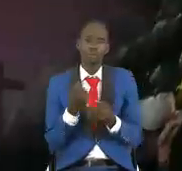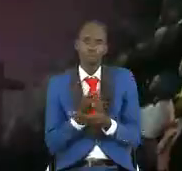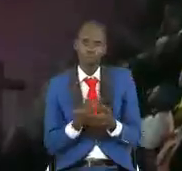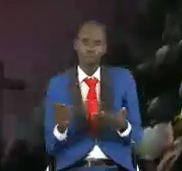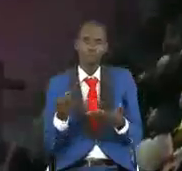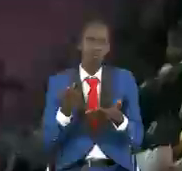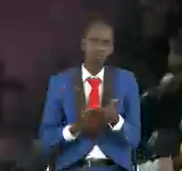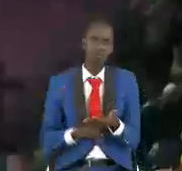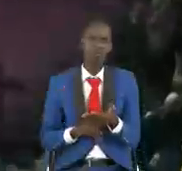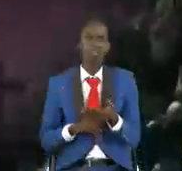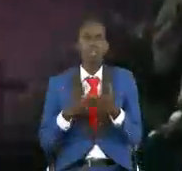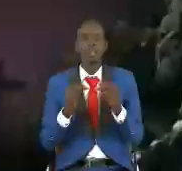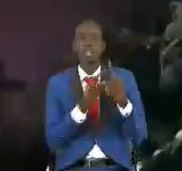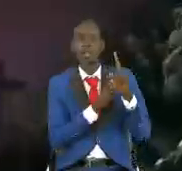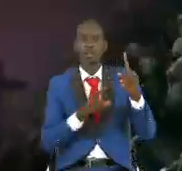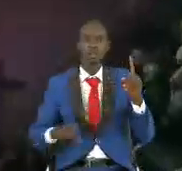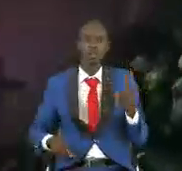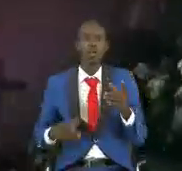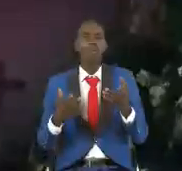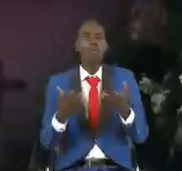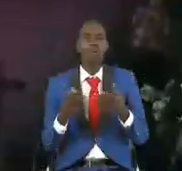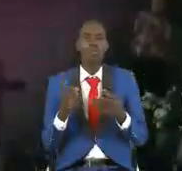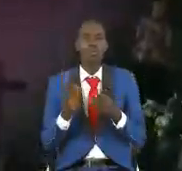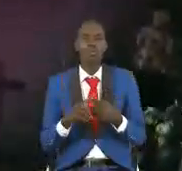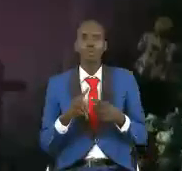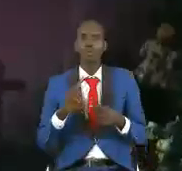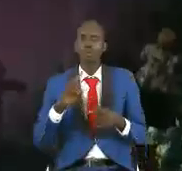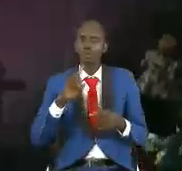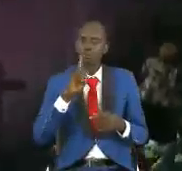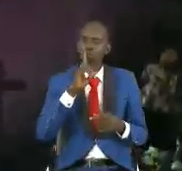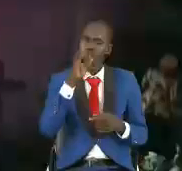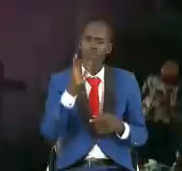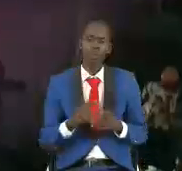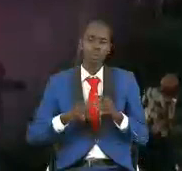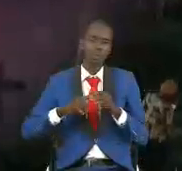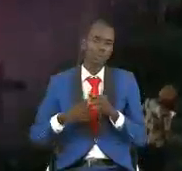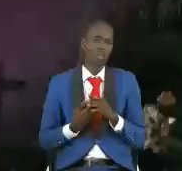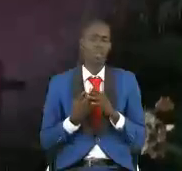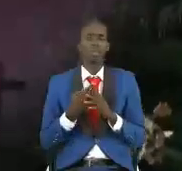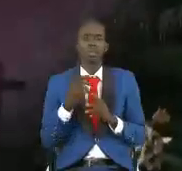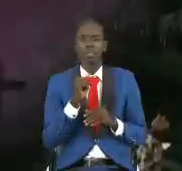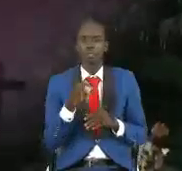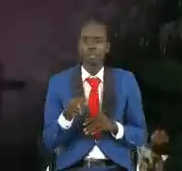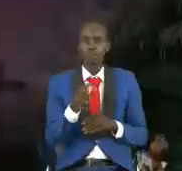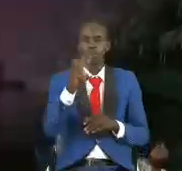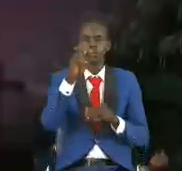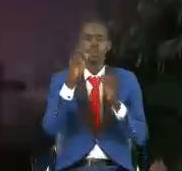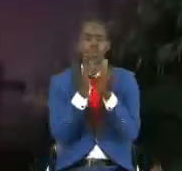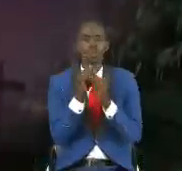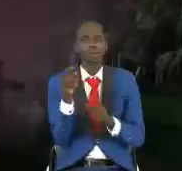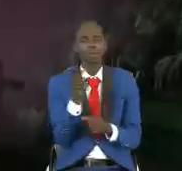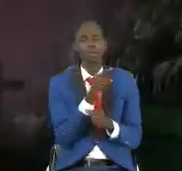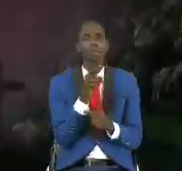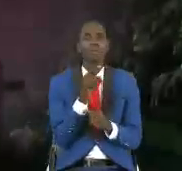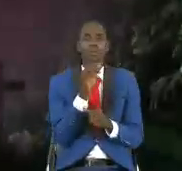to really begin a journey with you. It's going to be a wonderful journey, a